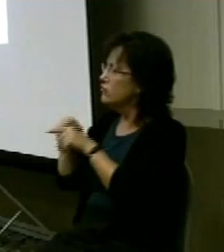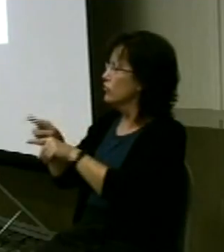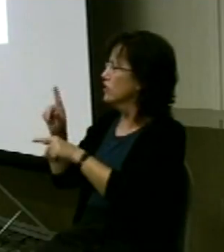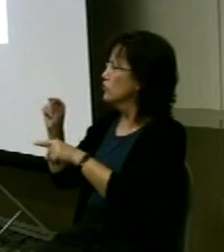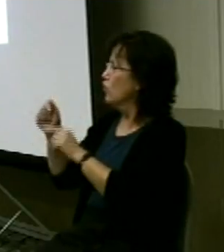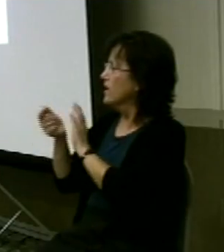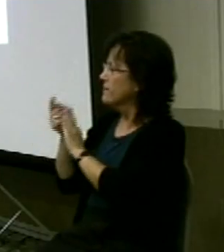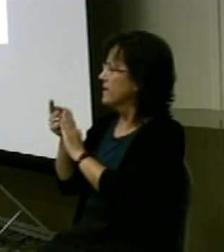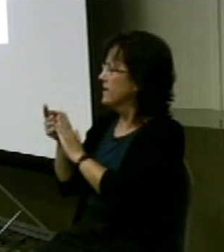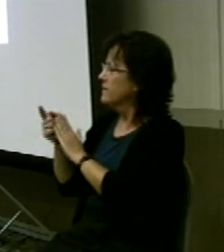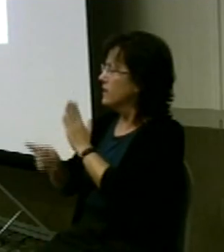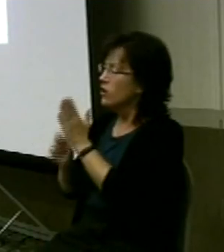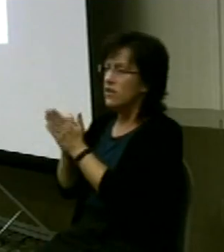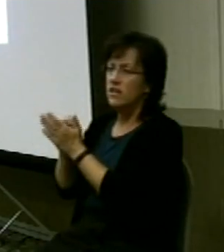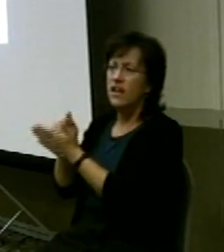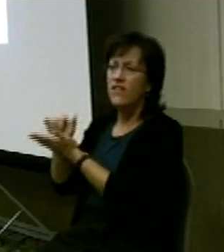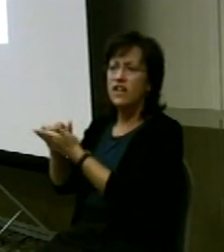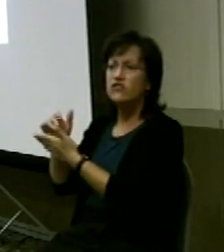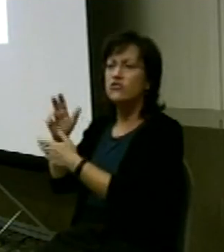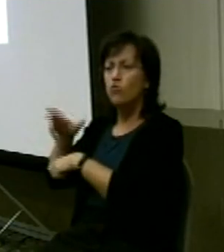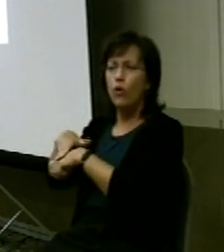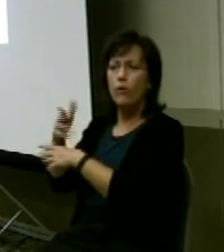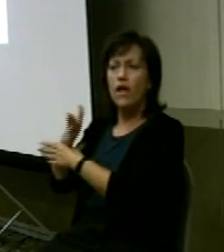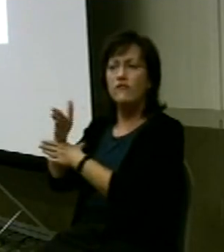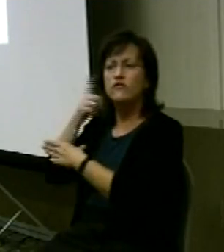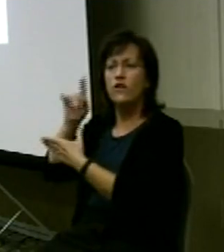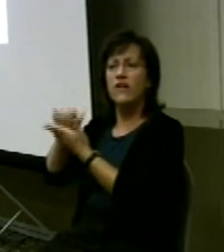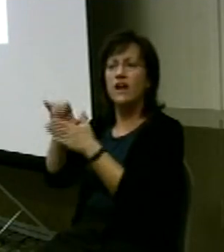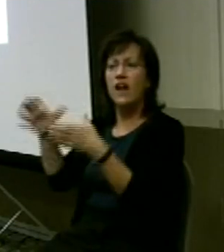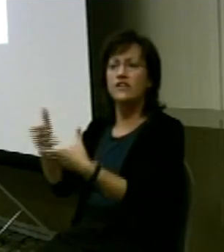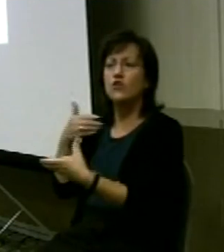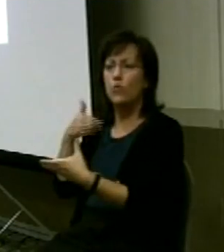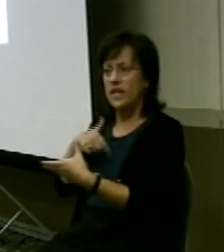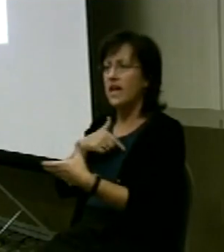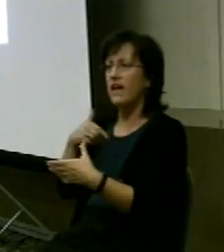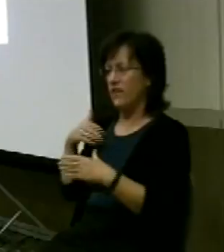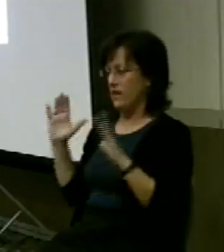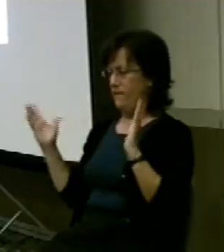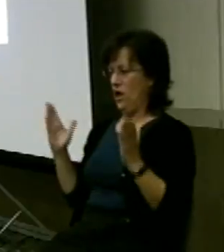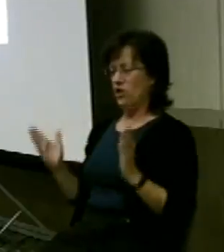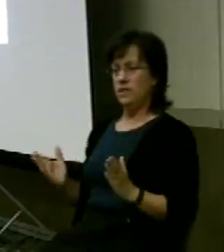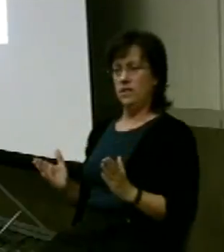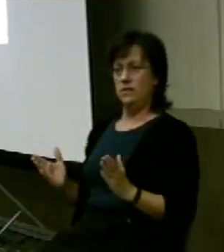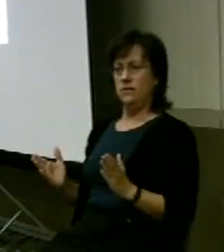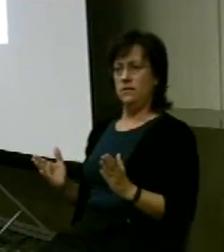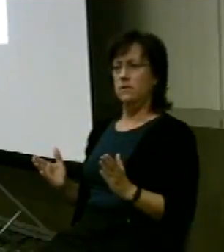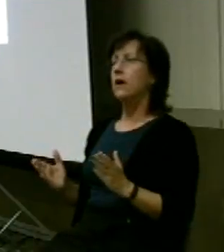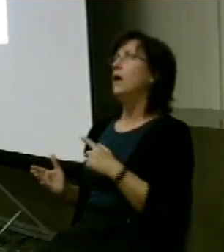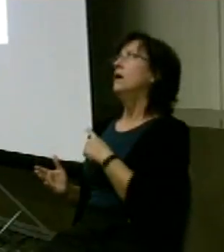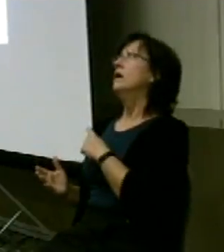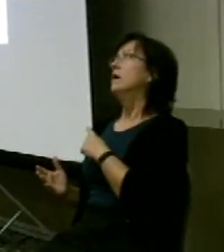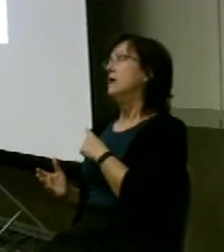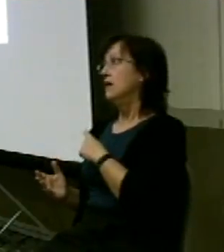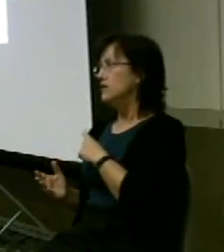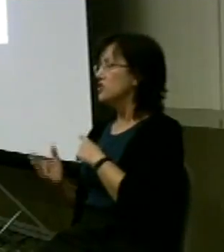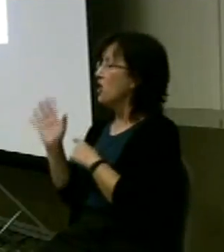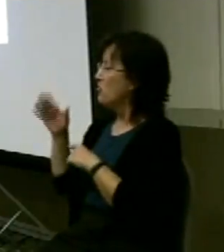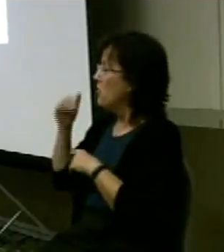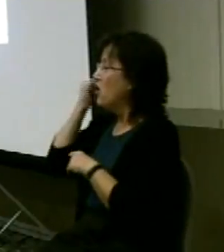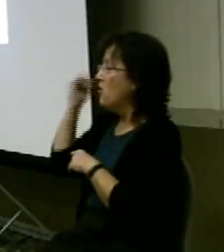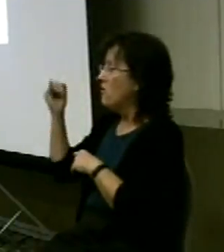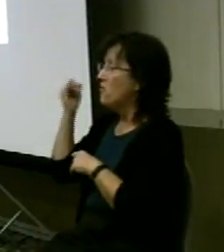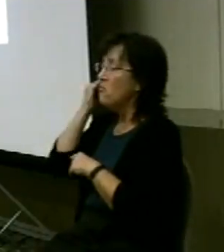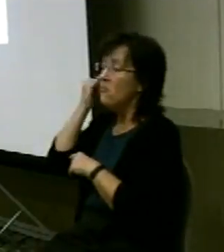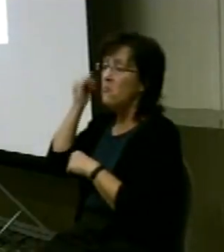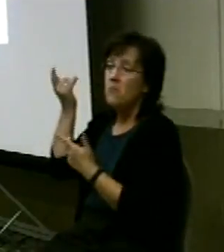normal average for that class. And so we had a comparison. So then let's just say, for argument's